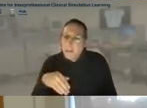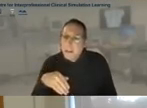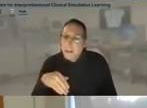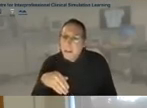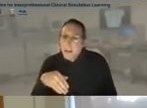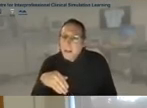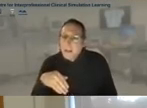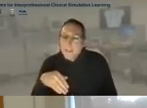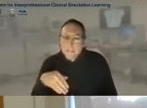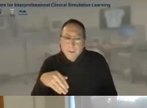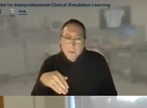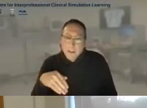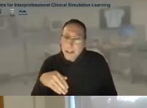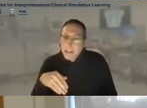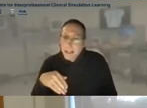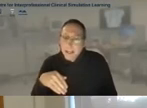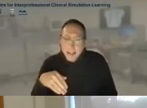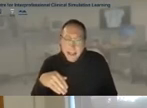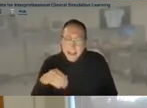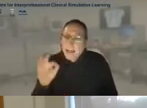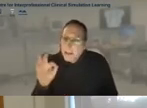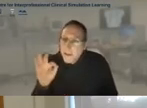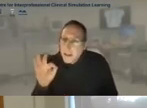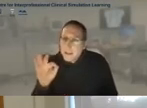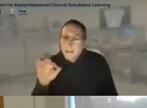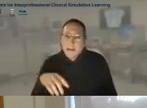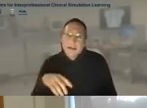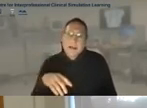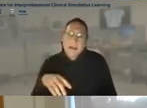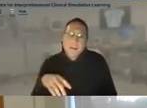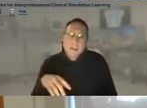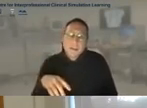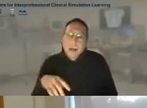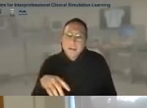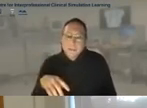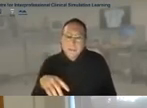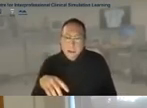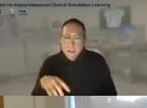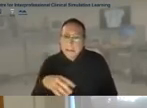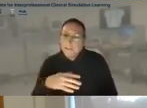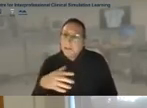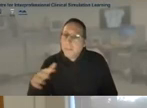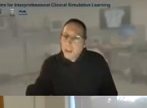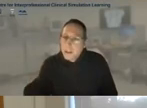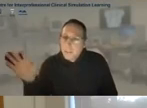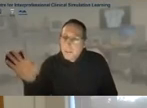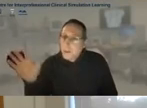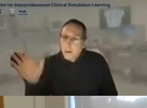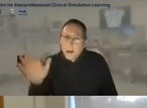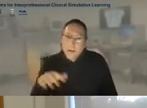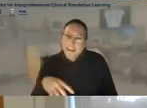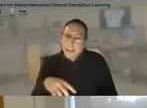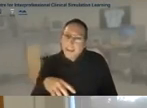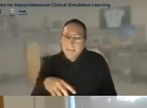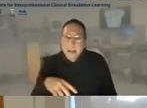about. So you can imagine a sentinel event, or some kind of significant breach in